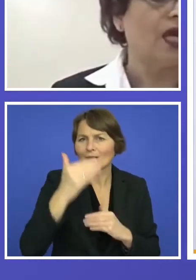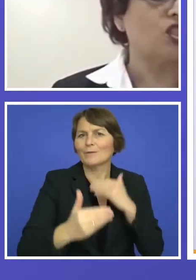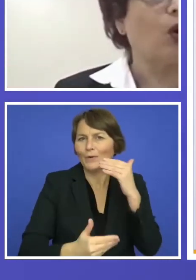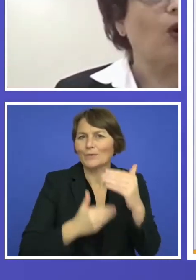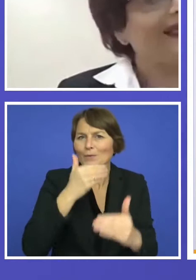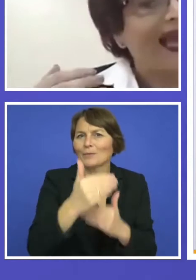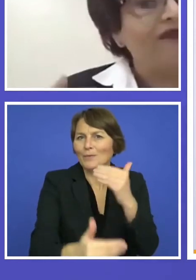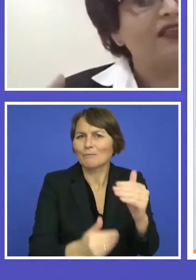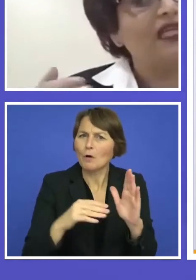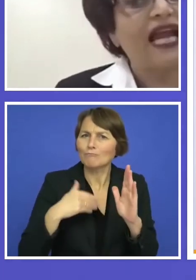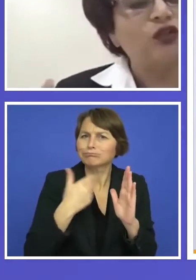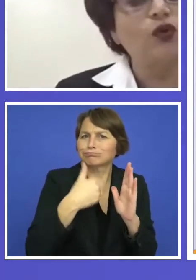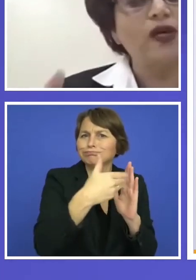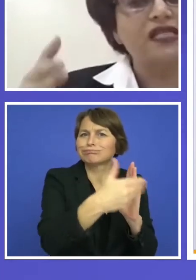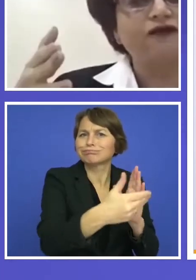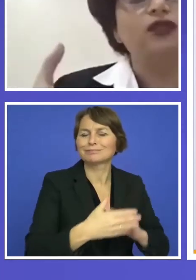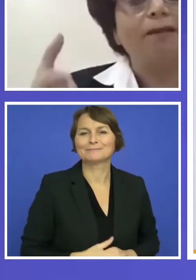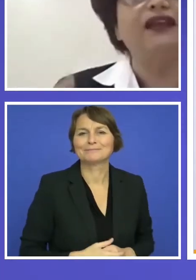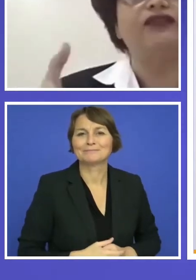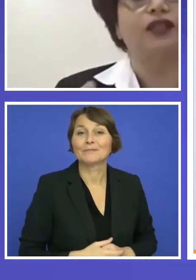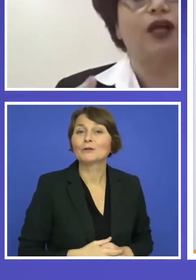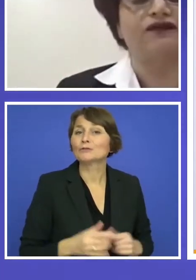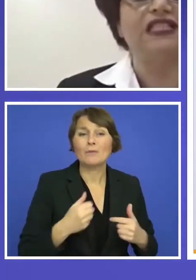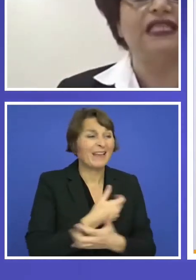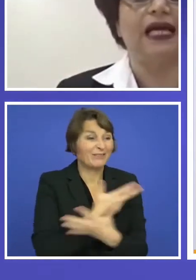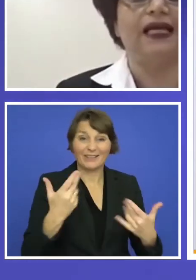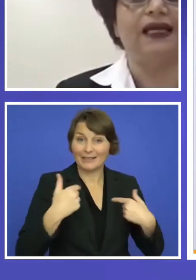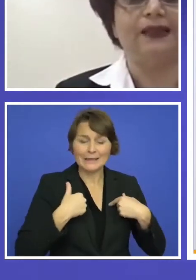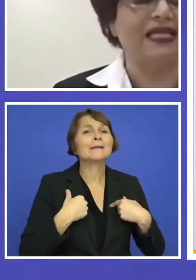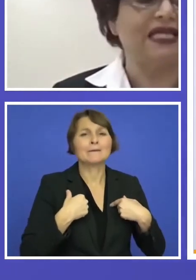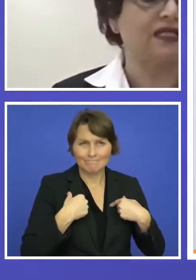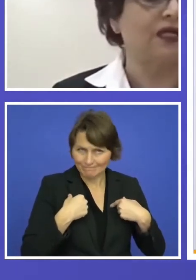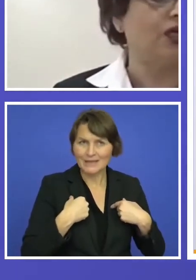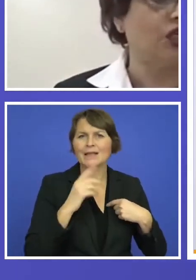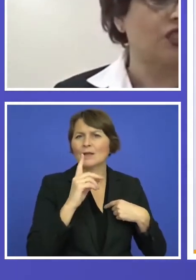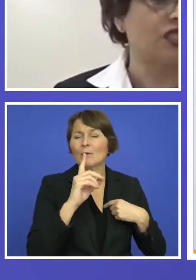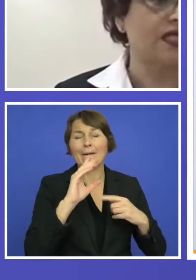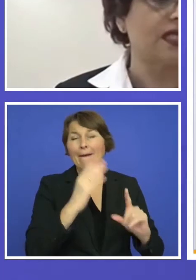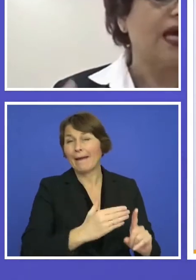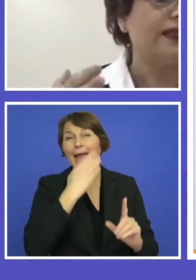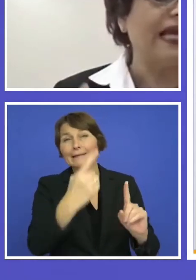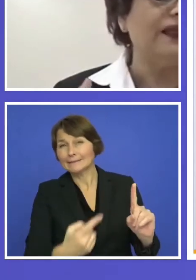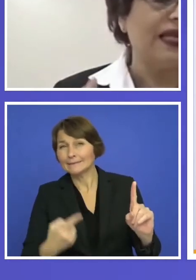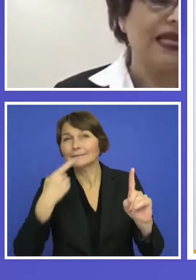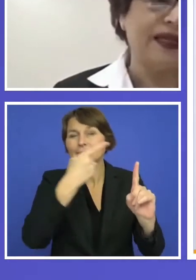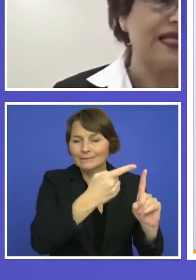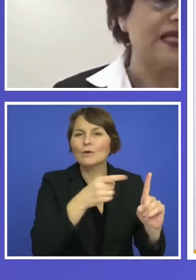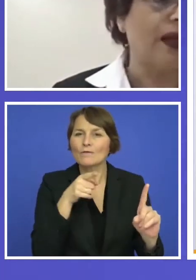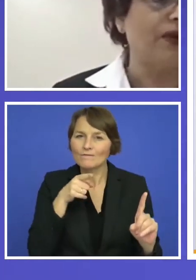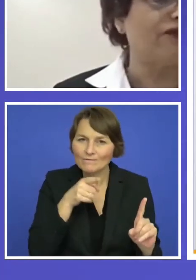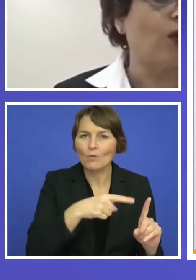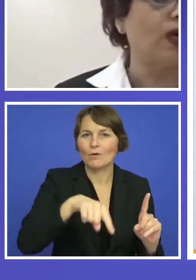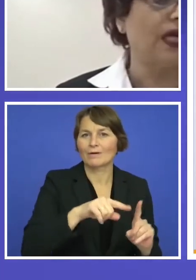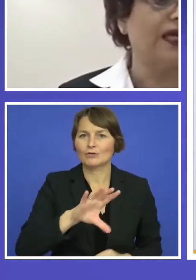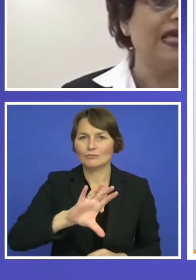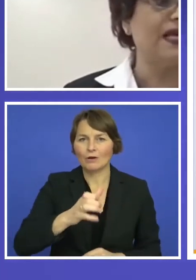one. So, and everything I do is for the benefit of the Lebanese nurses. Then lesson